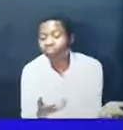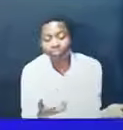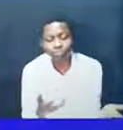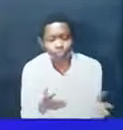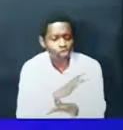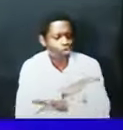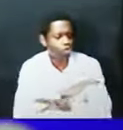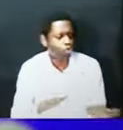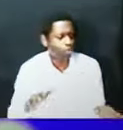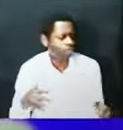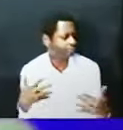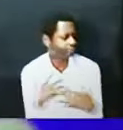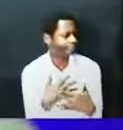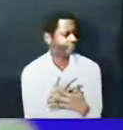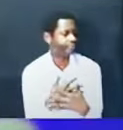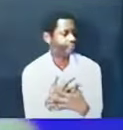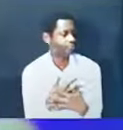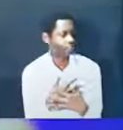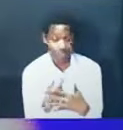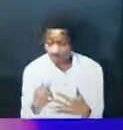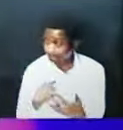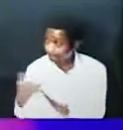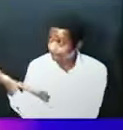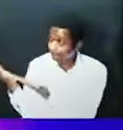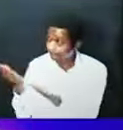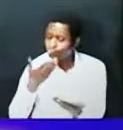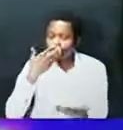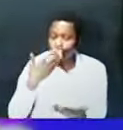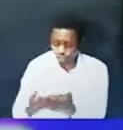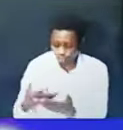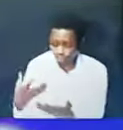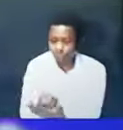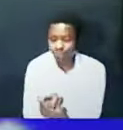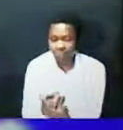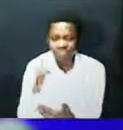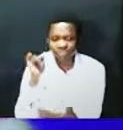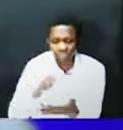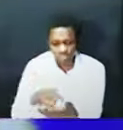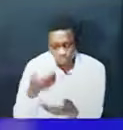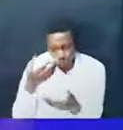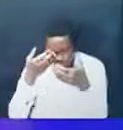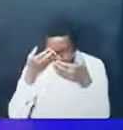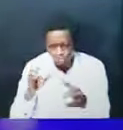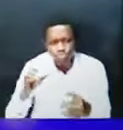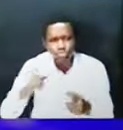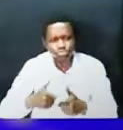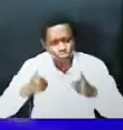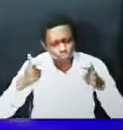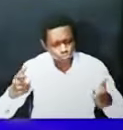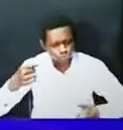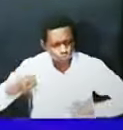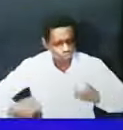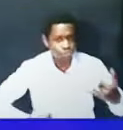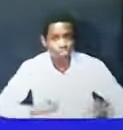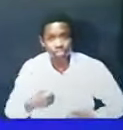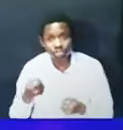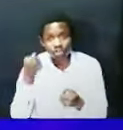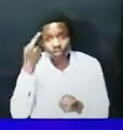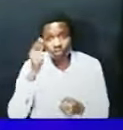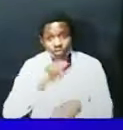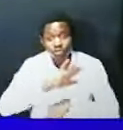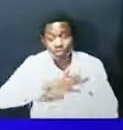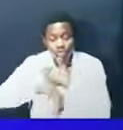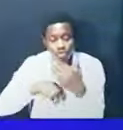do not be afraid. I bring you good news that will cause great joy for all